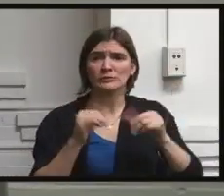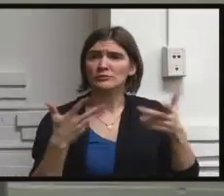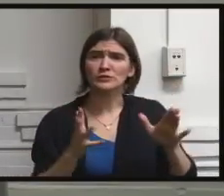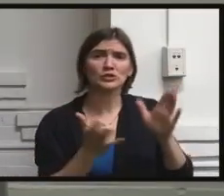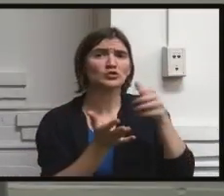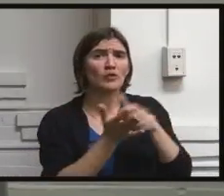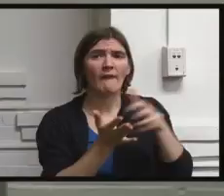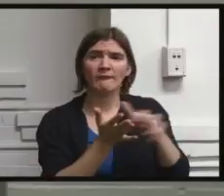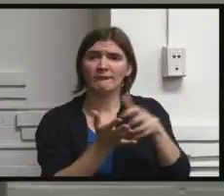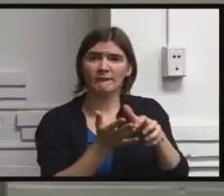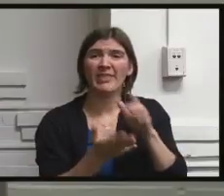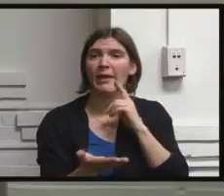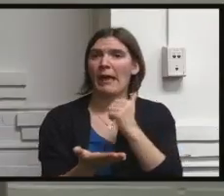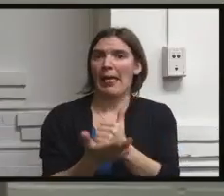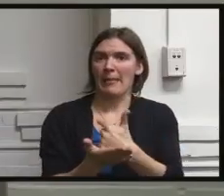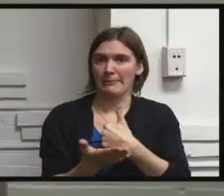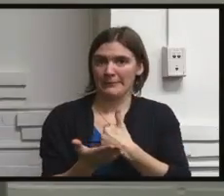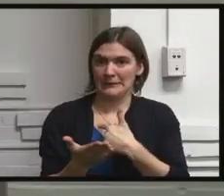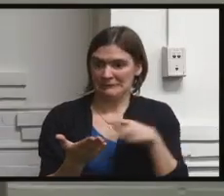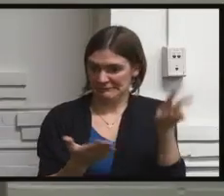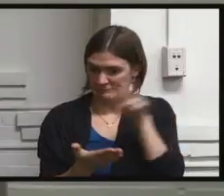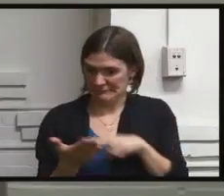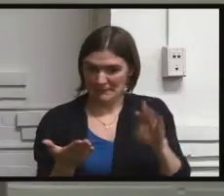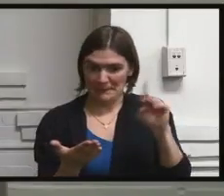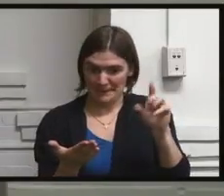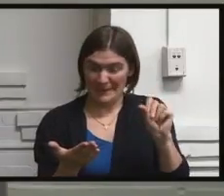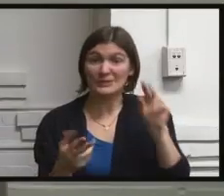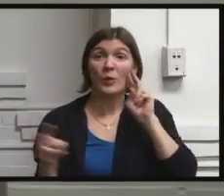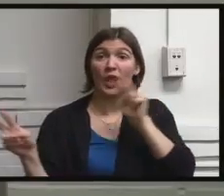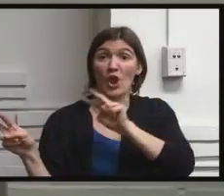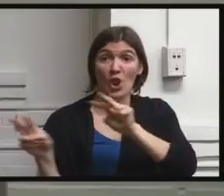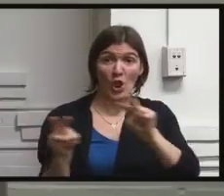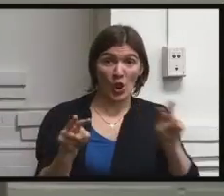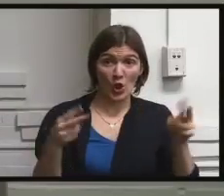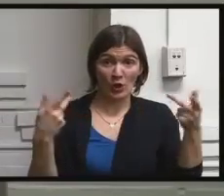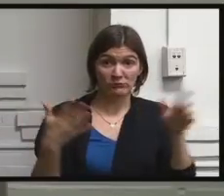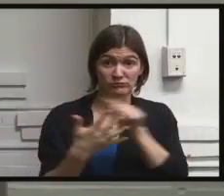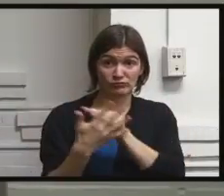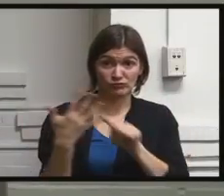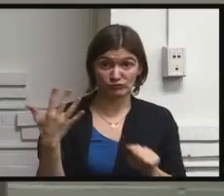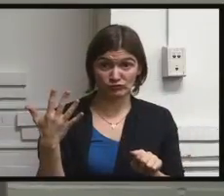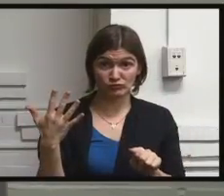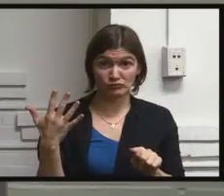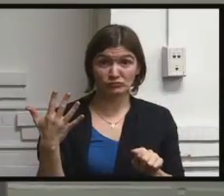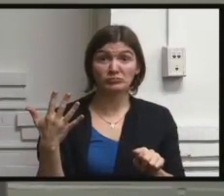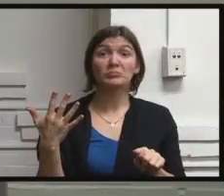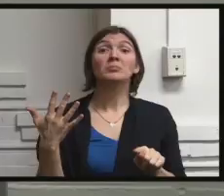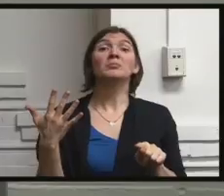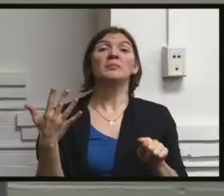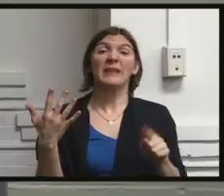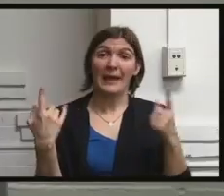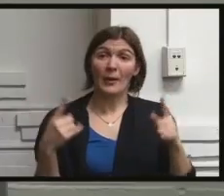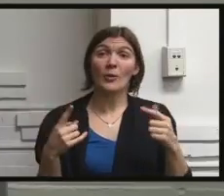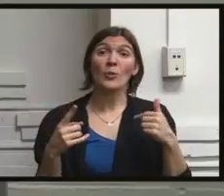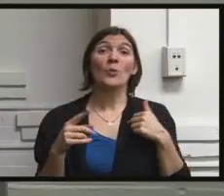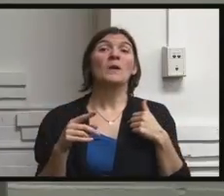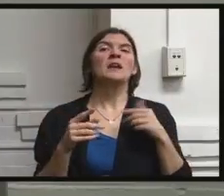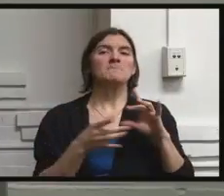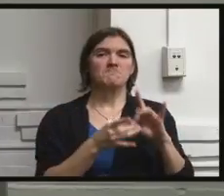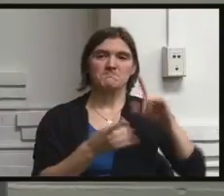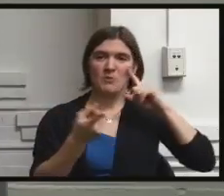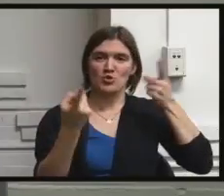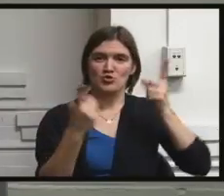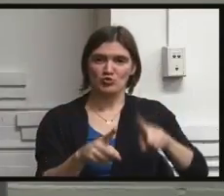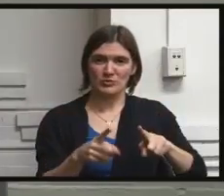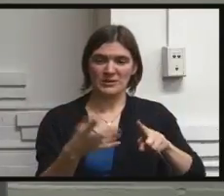and they assisted Public Works with the bids. They have reviewed these documents, and we're in harmony when we would like to recommend